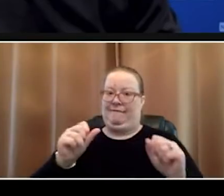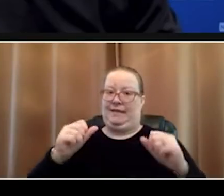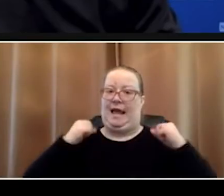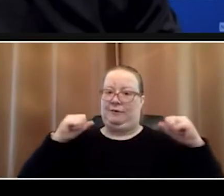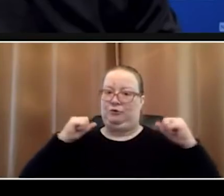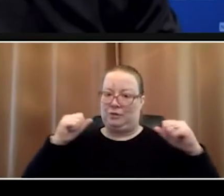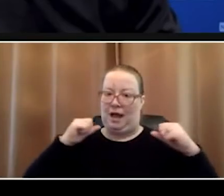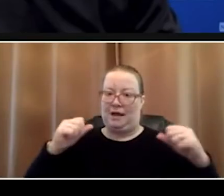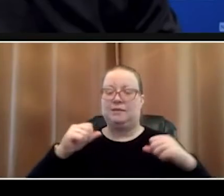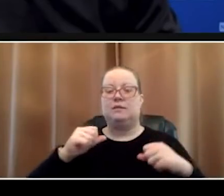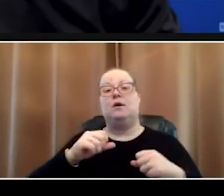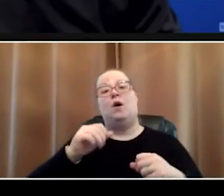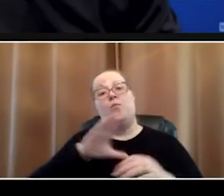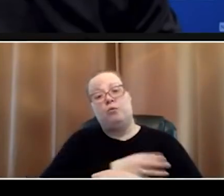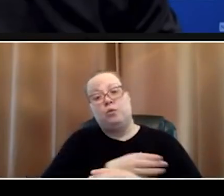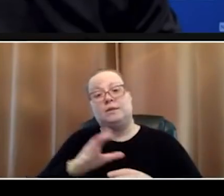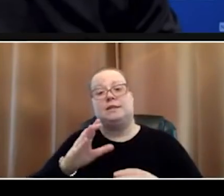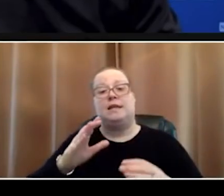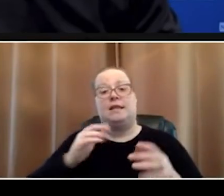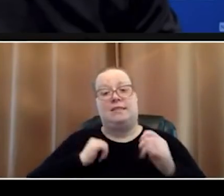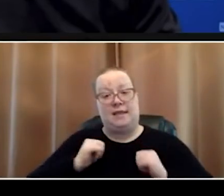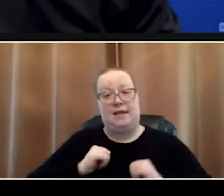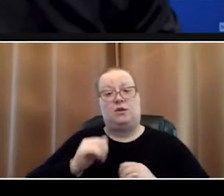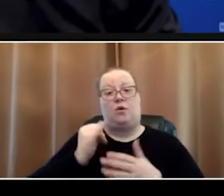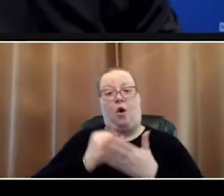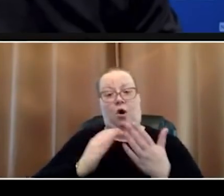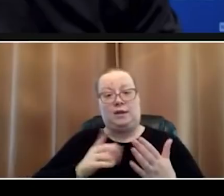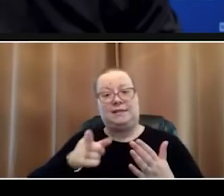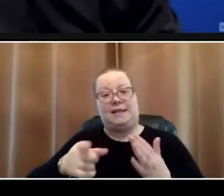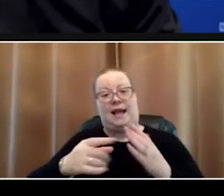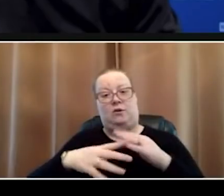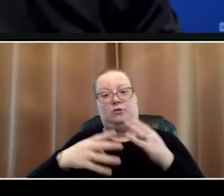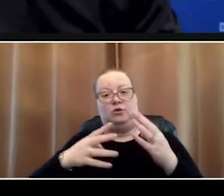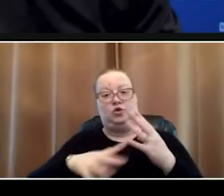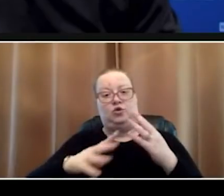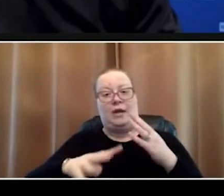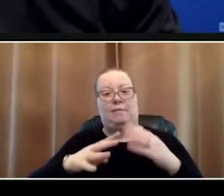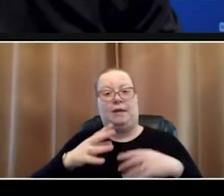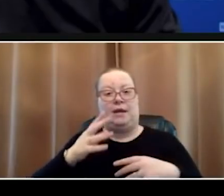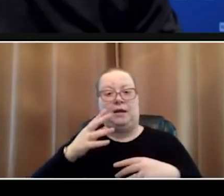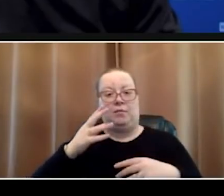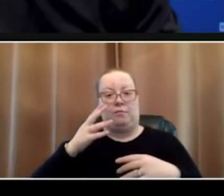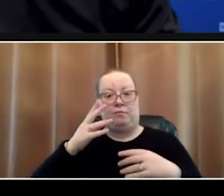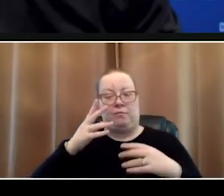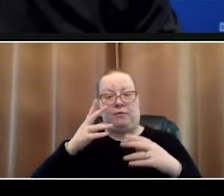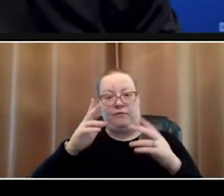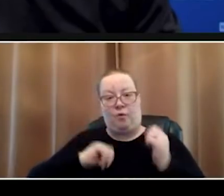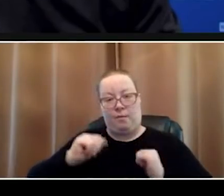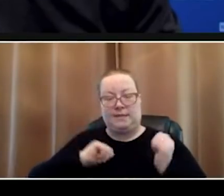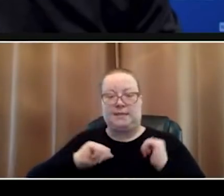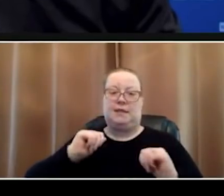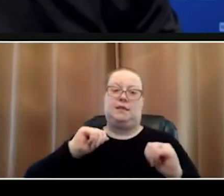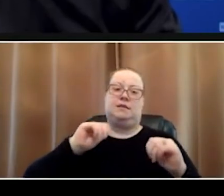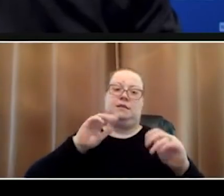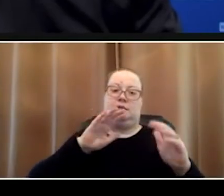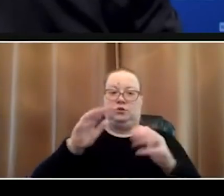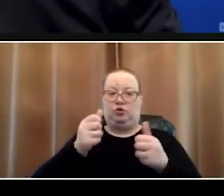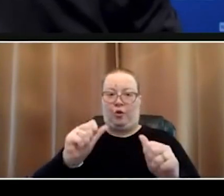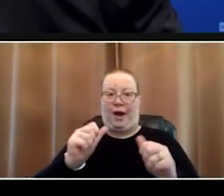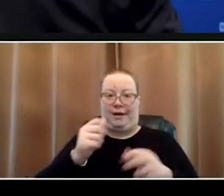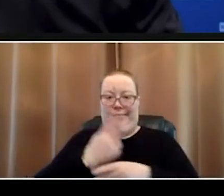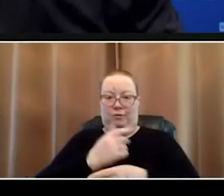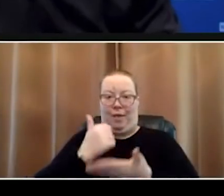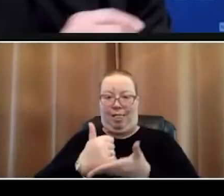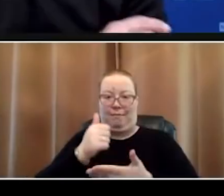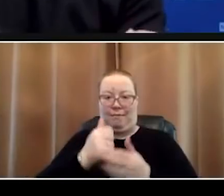theater artists, of course, are streaming performances and other content and workshops to help people stay connected. And